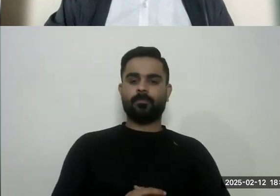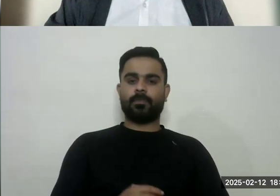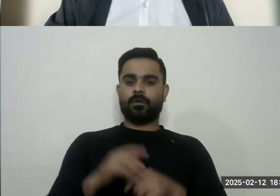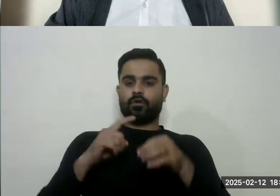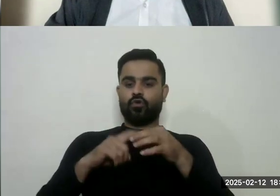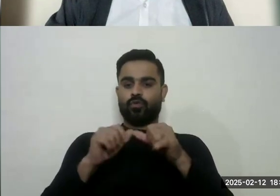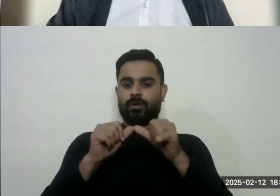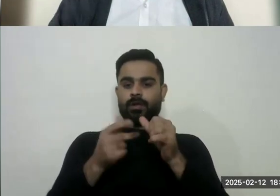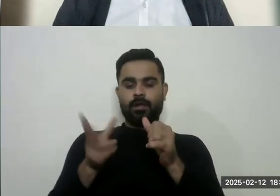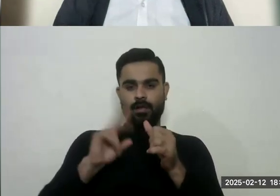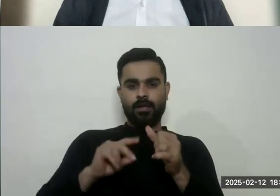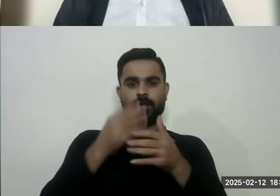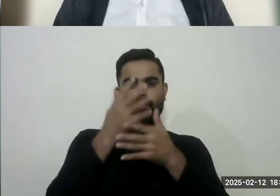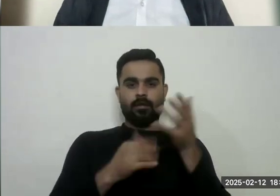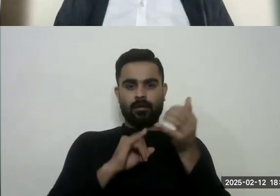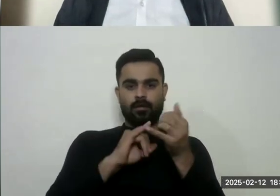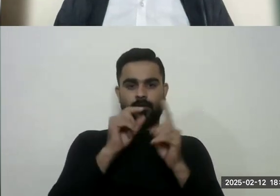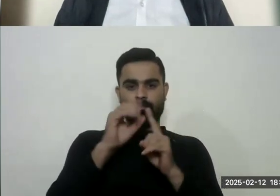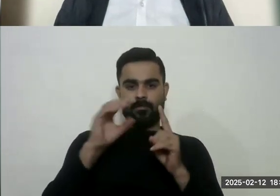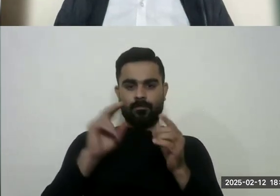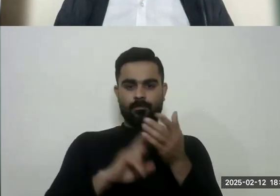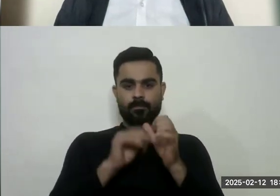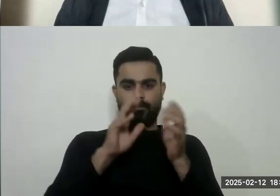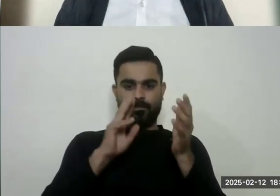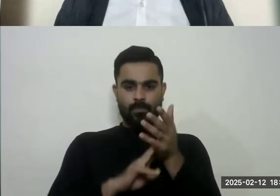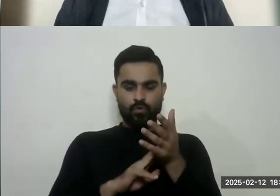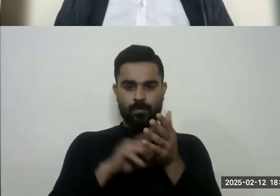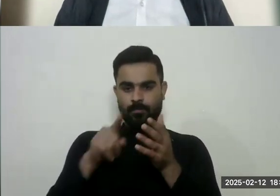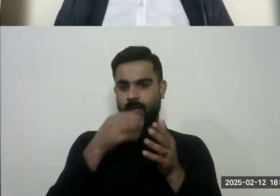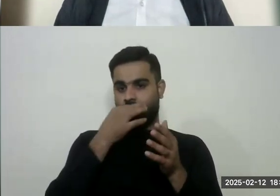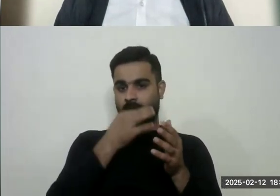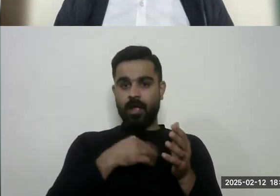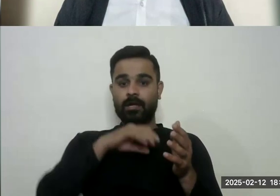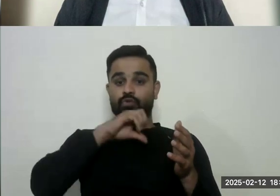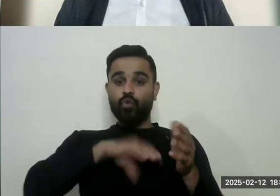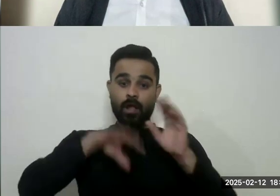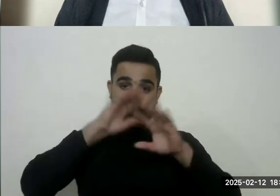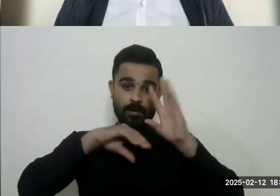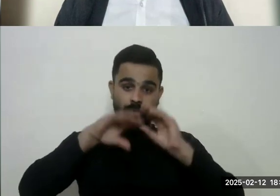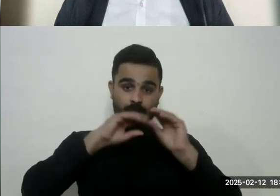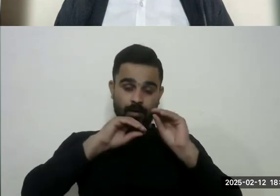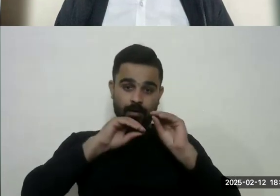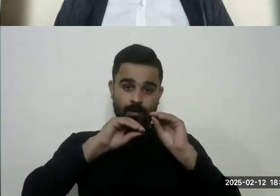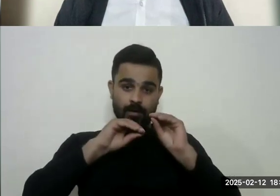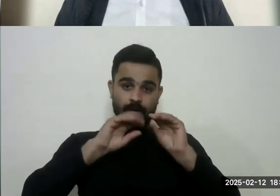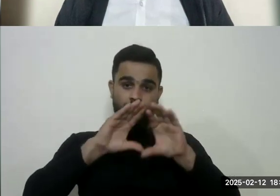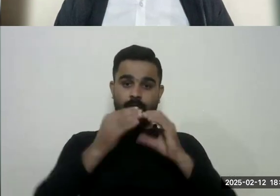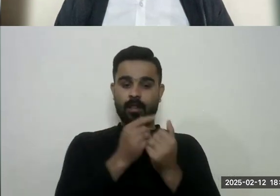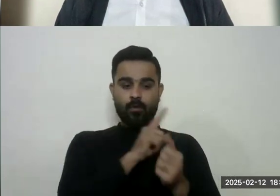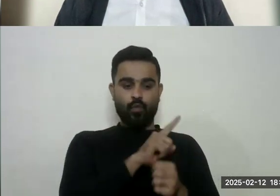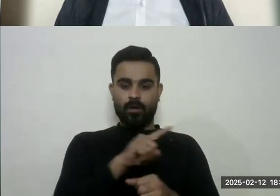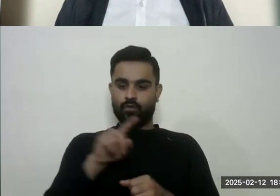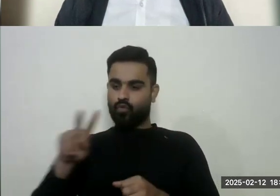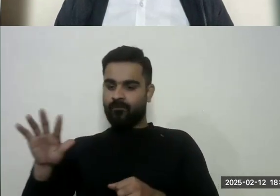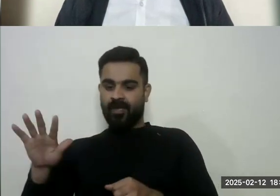Q&A box again from Poonam Daga. They are asking for young learners who are in, for instance, classes 1 to class